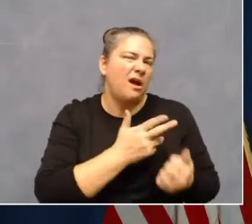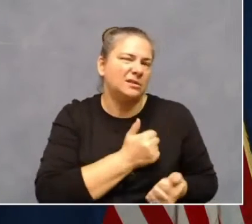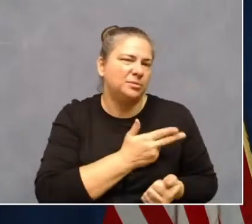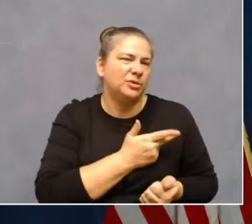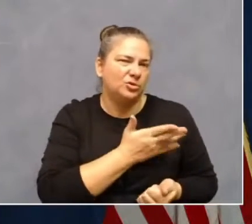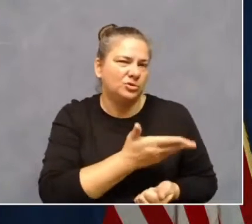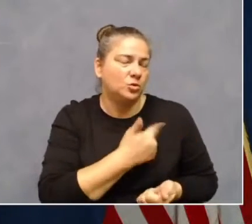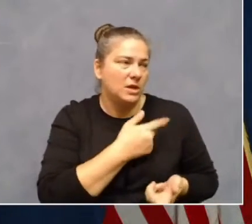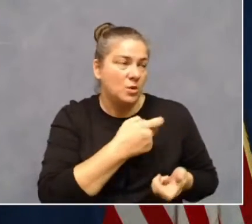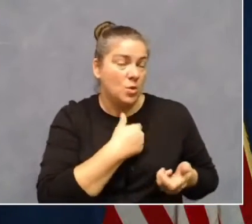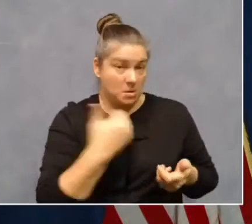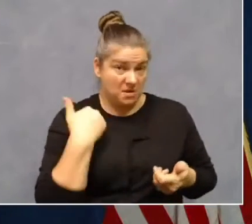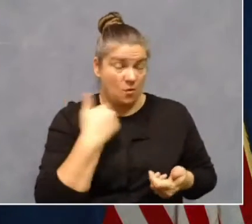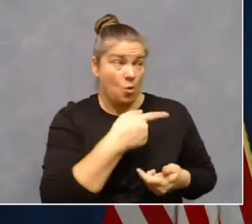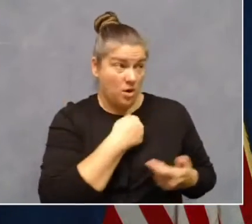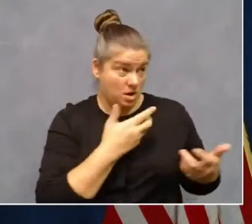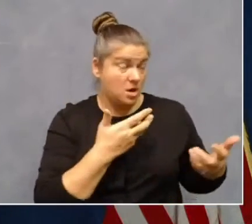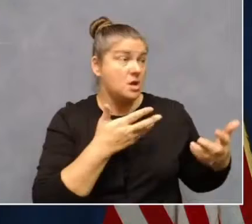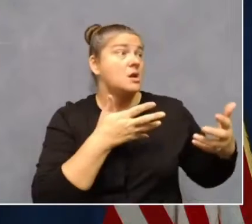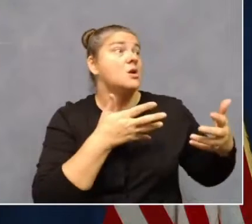re-engaged to plan and prepare for it.